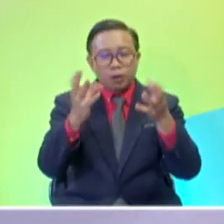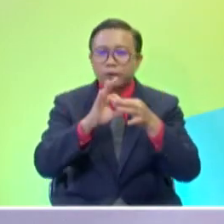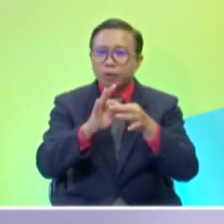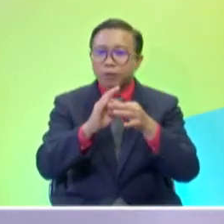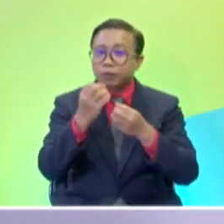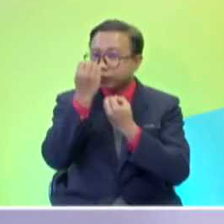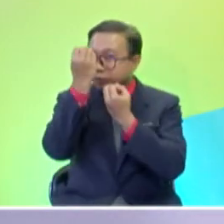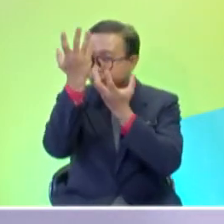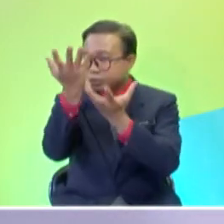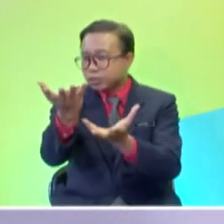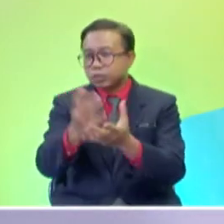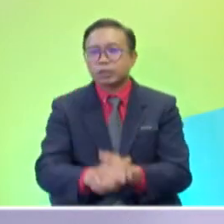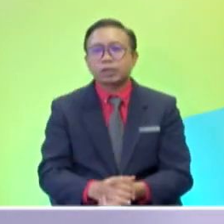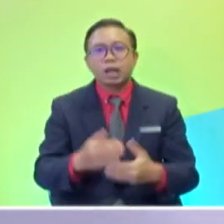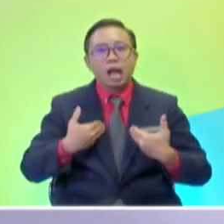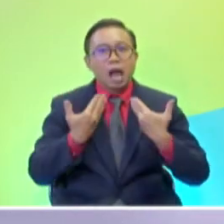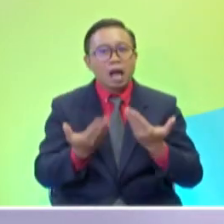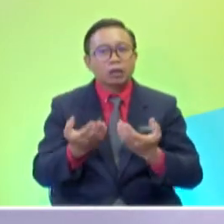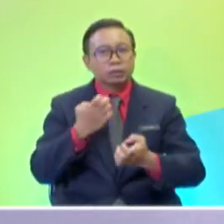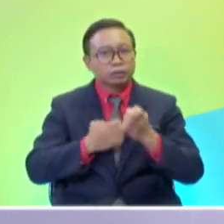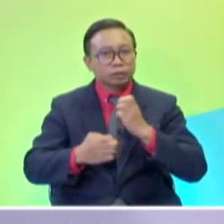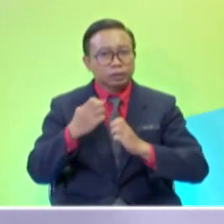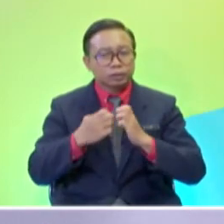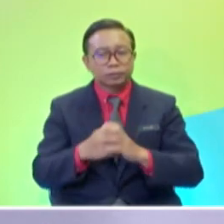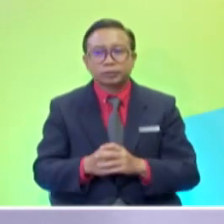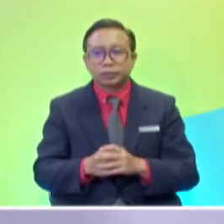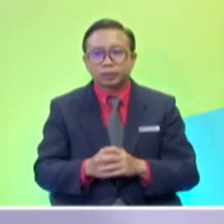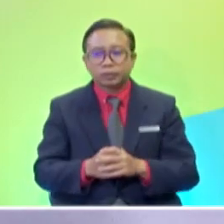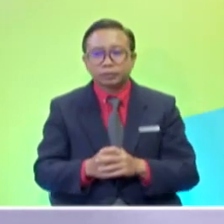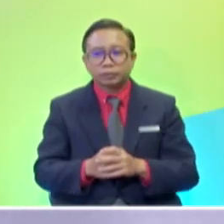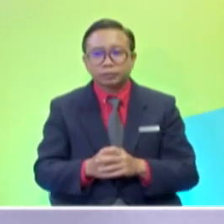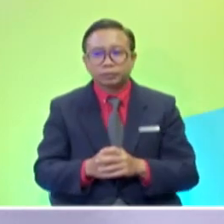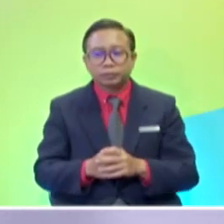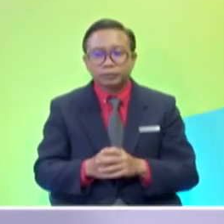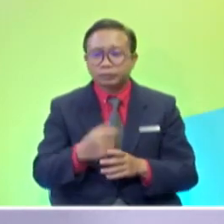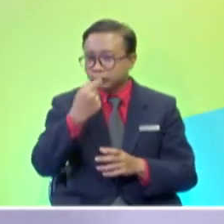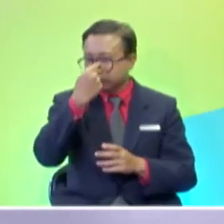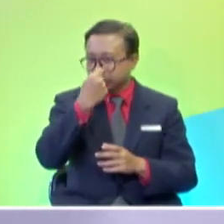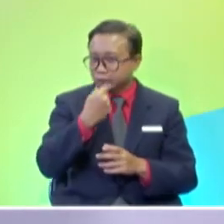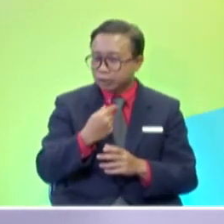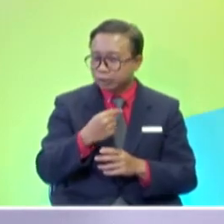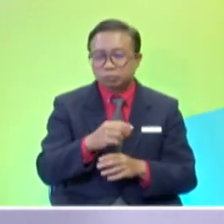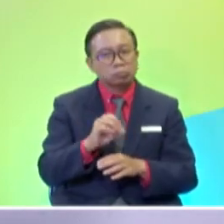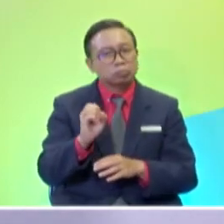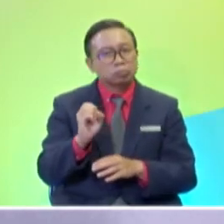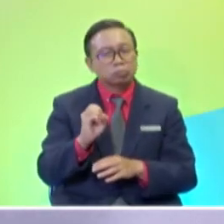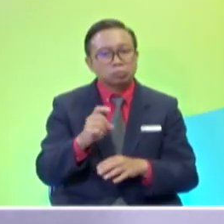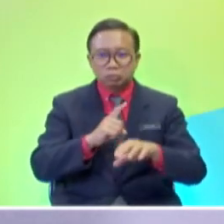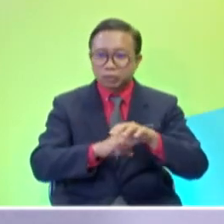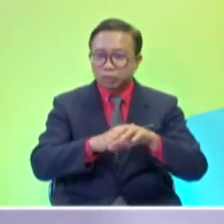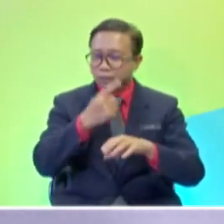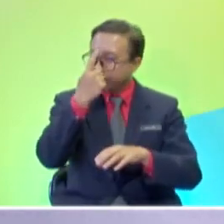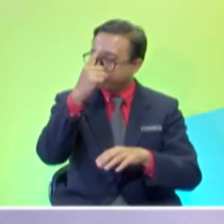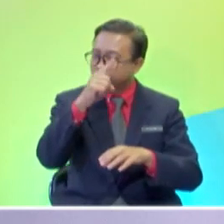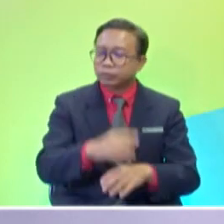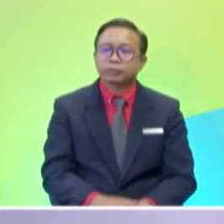but I also felt how excited and also a bit of sadness that she had because she didn't have time for a few